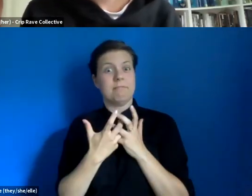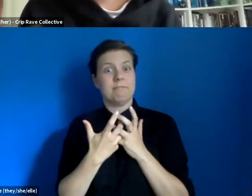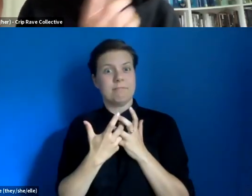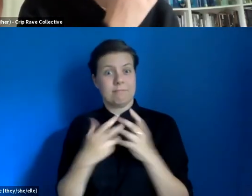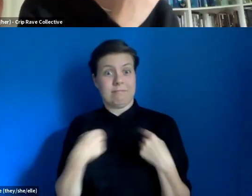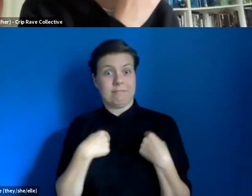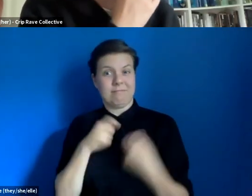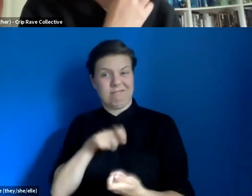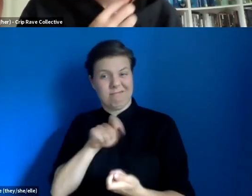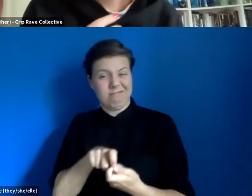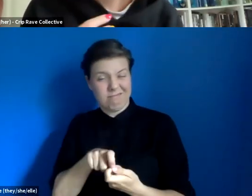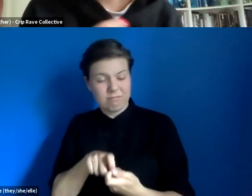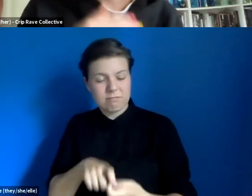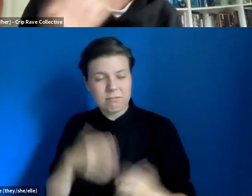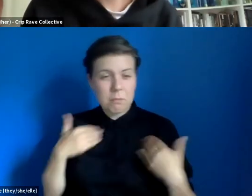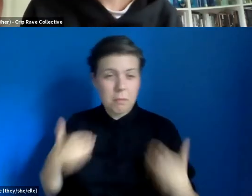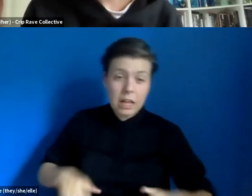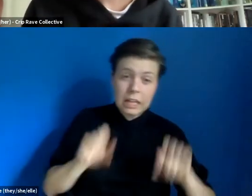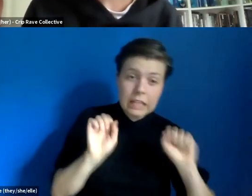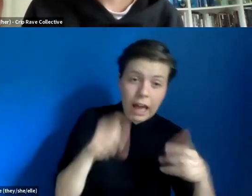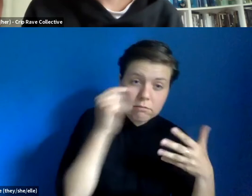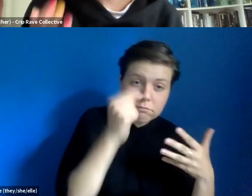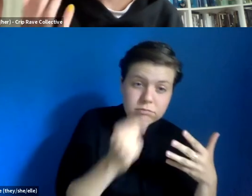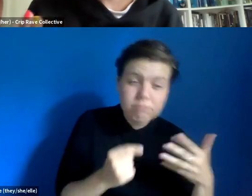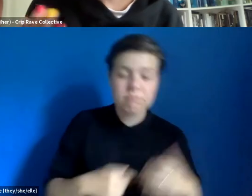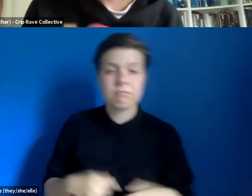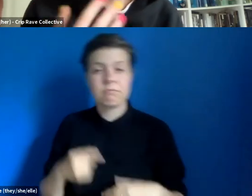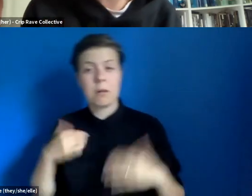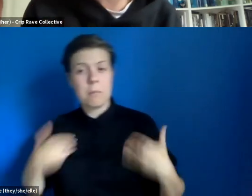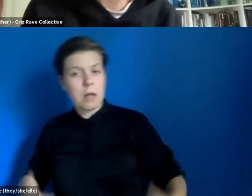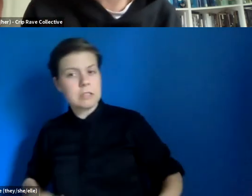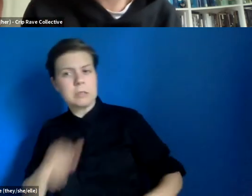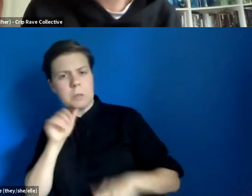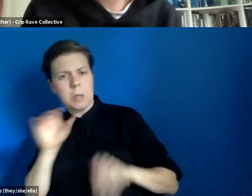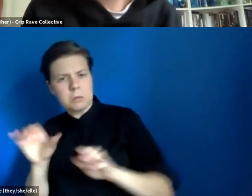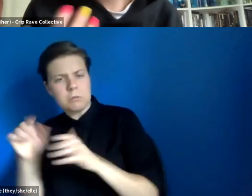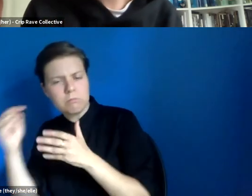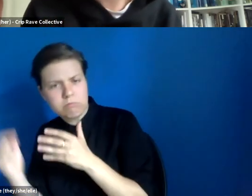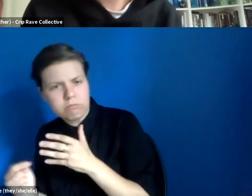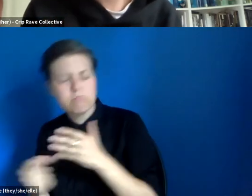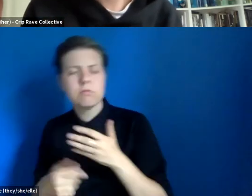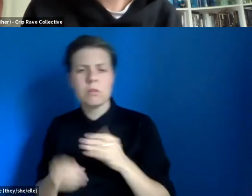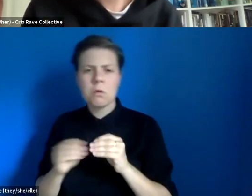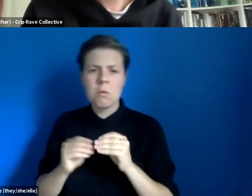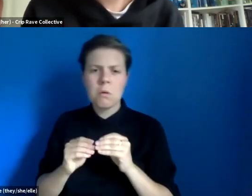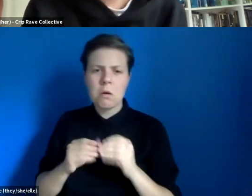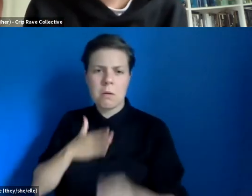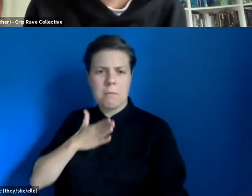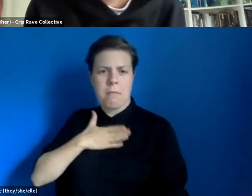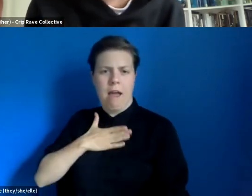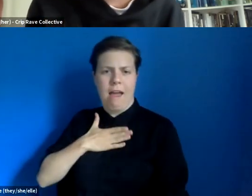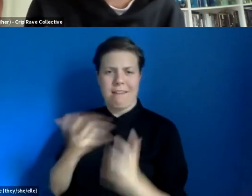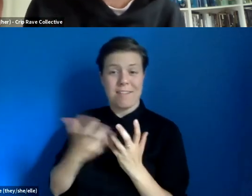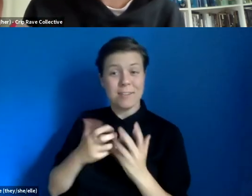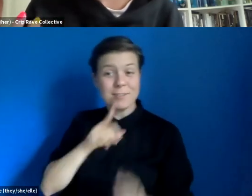of the way that my body moves. So it was kind of like a personal piano, basically,